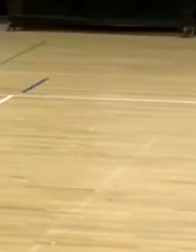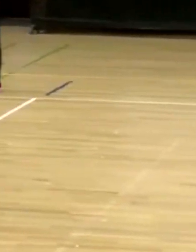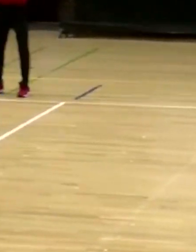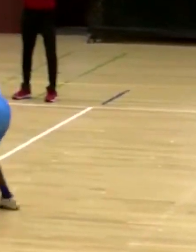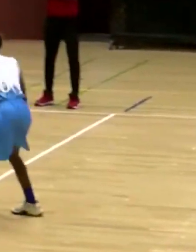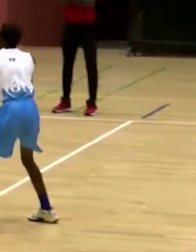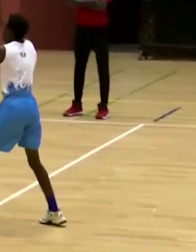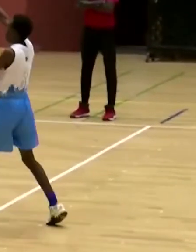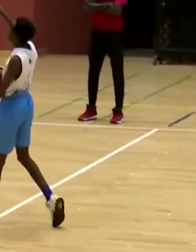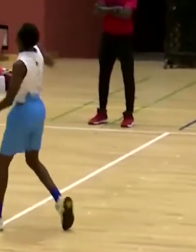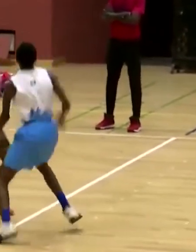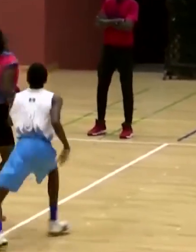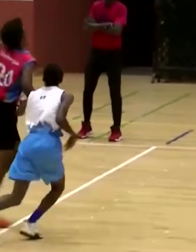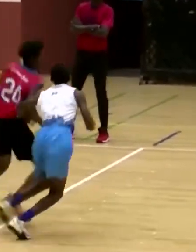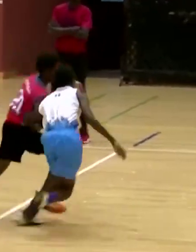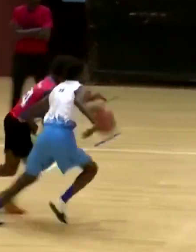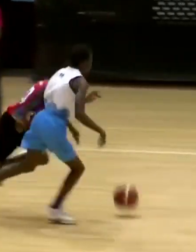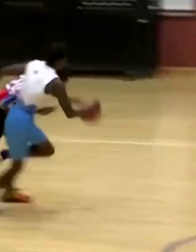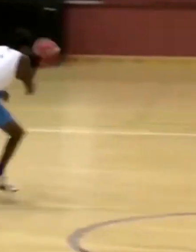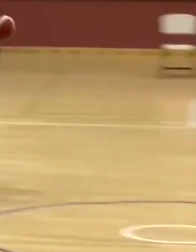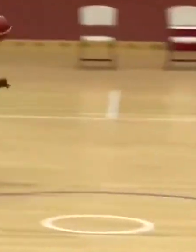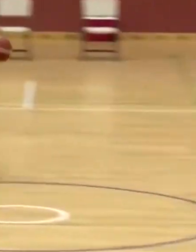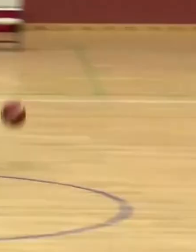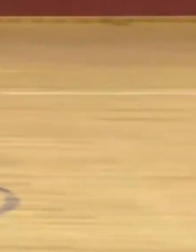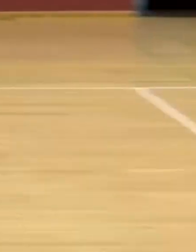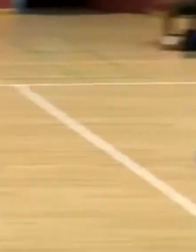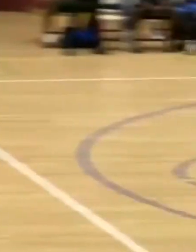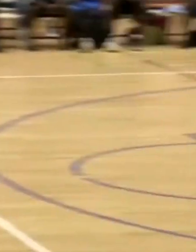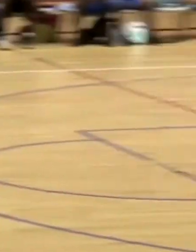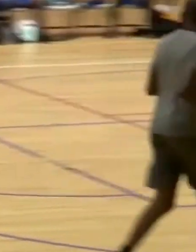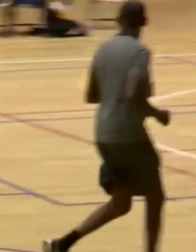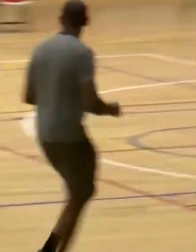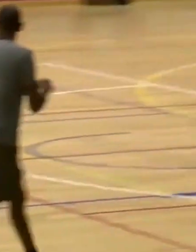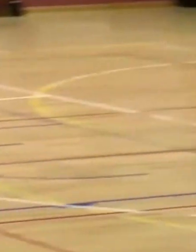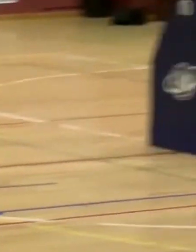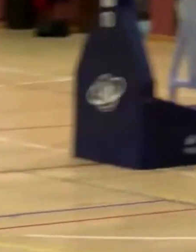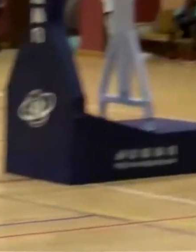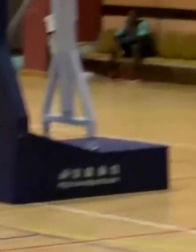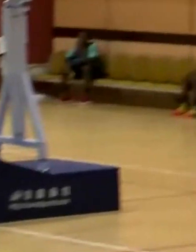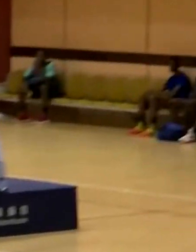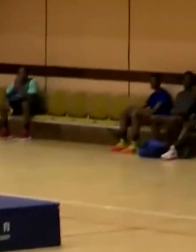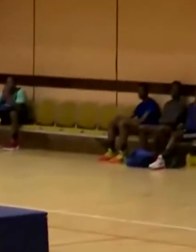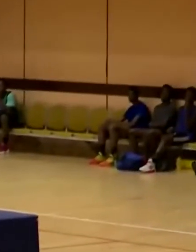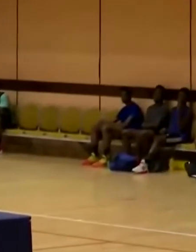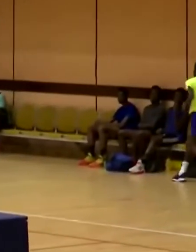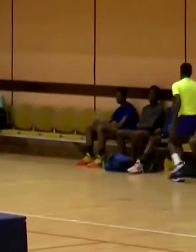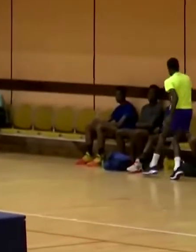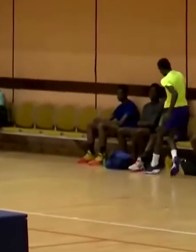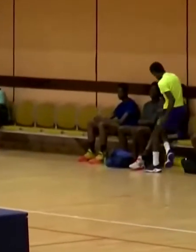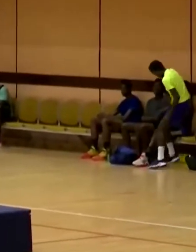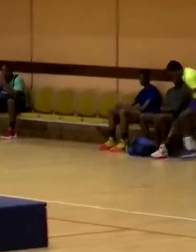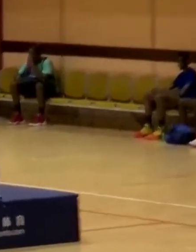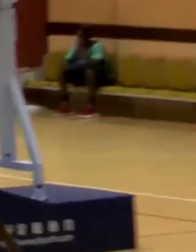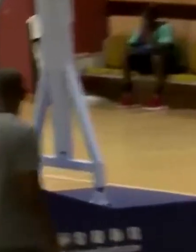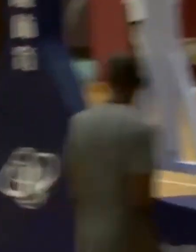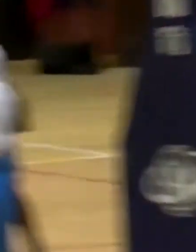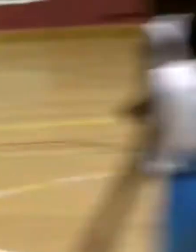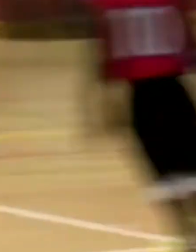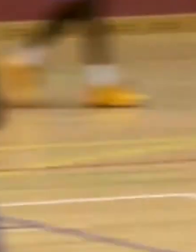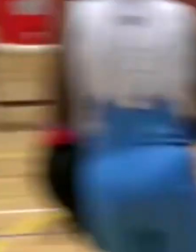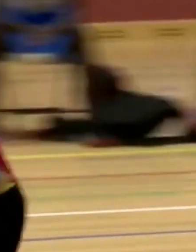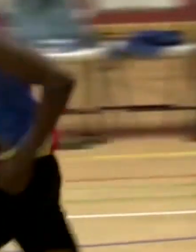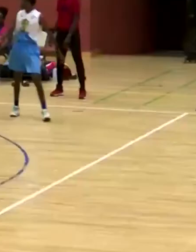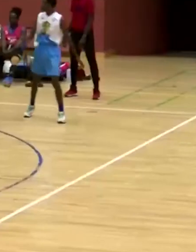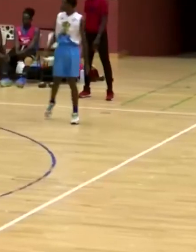and just so the steal, and Julian Ford could not be stopped, kissing the glass for 2 more points for